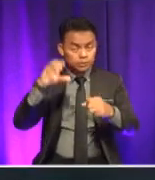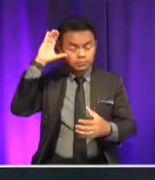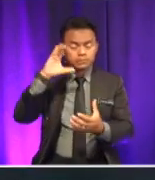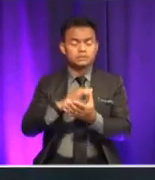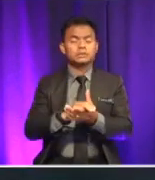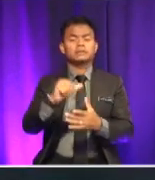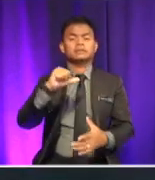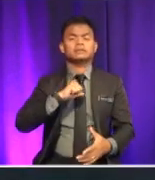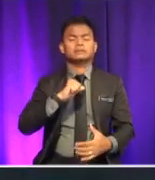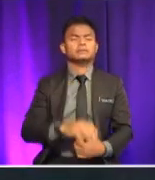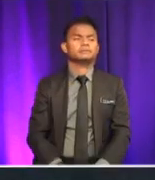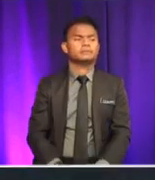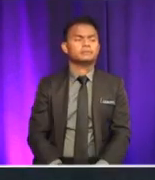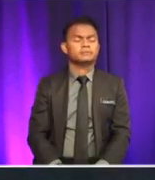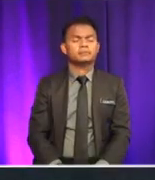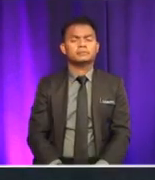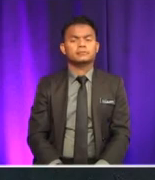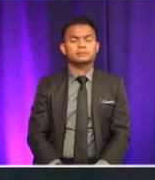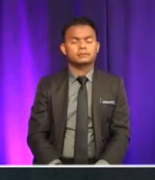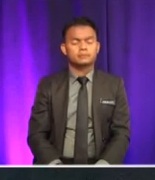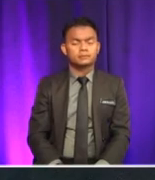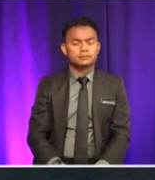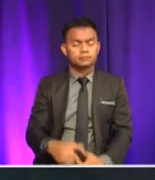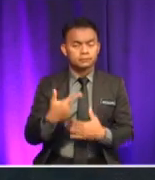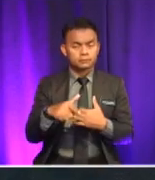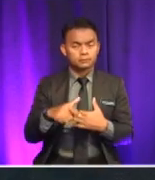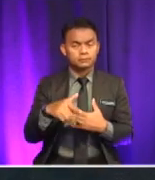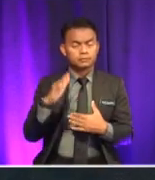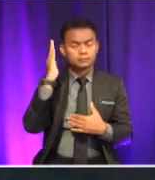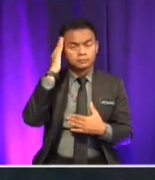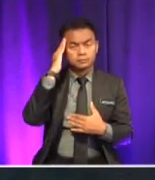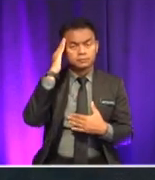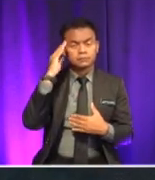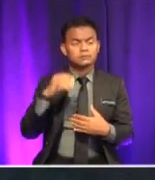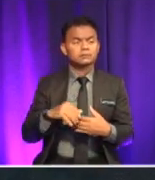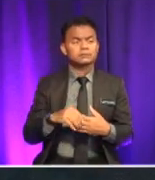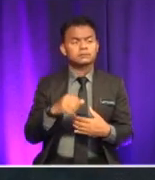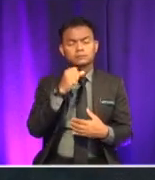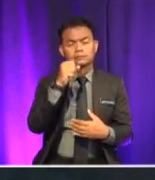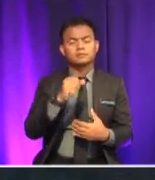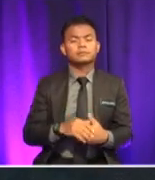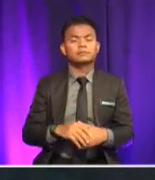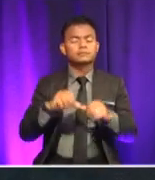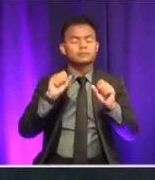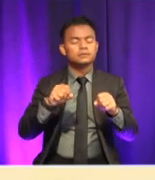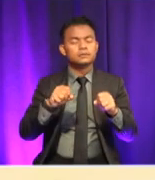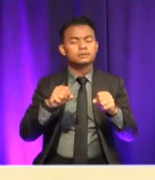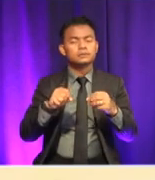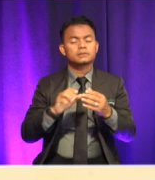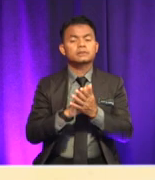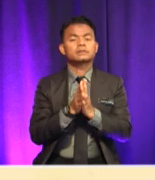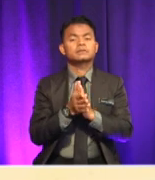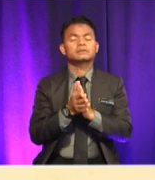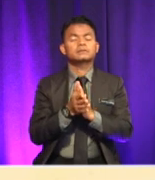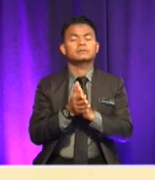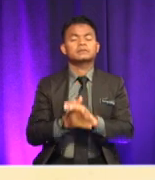let's go to the... Once you have that self-discovery and self-belief, you need to be determined, all right? Just like Patricia has said,